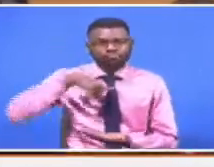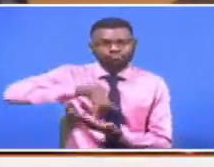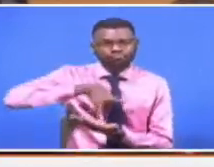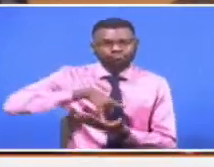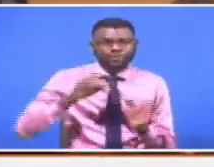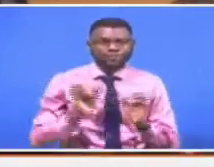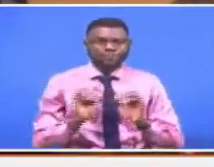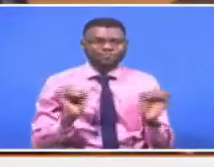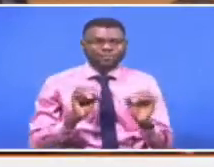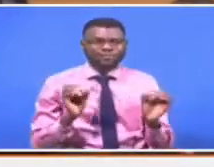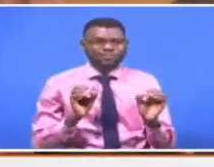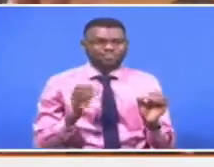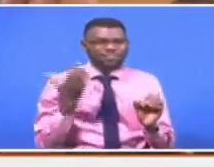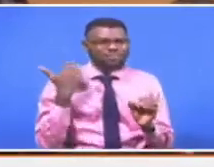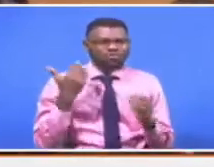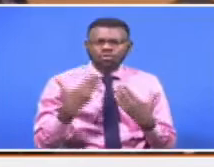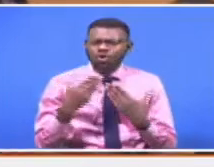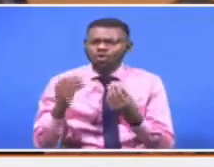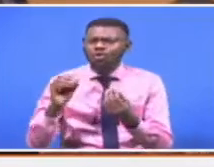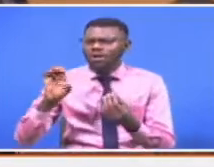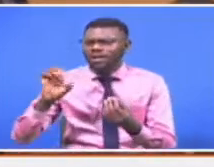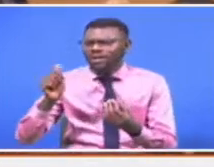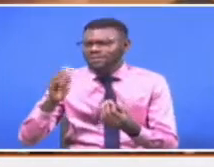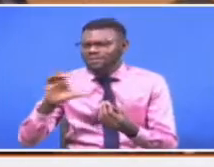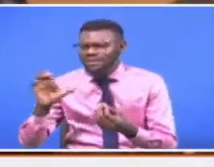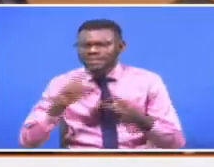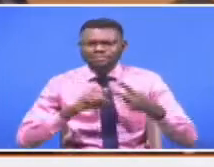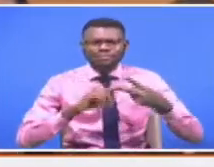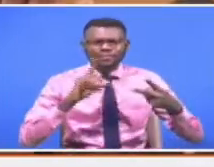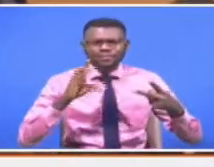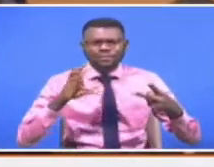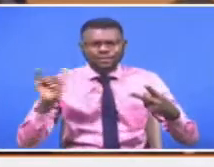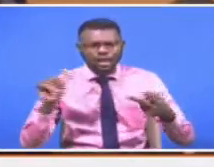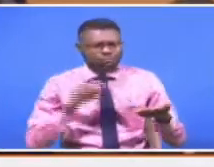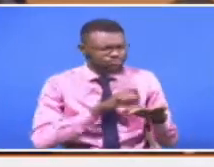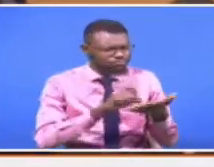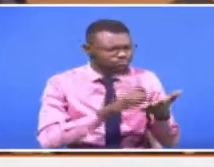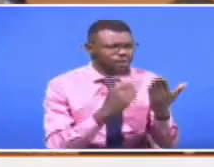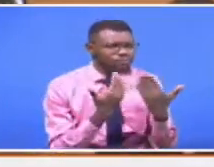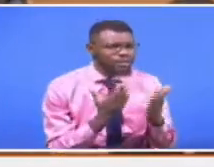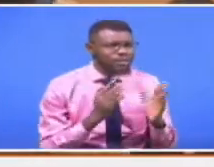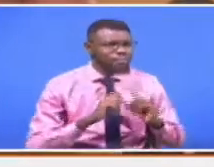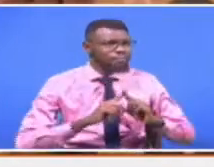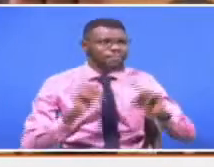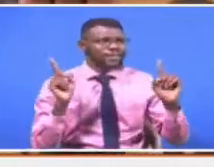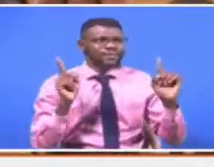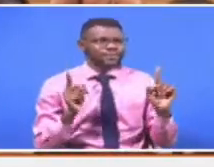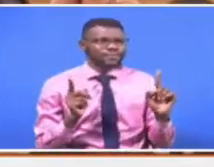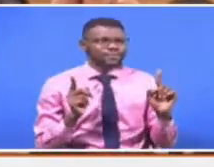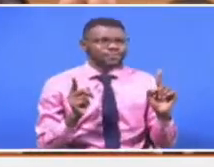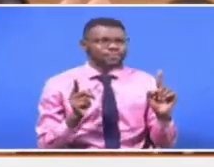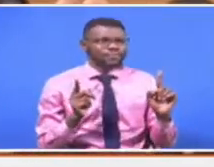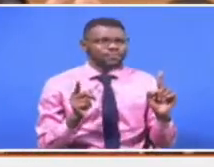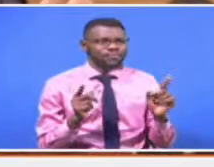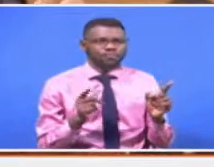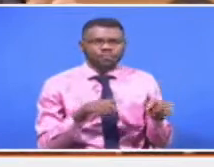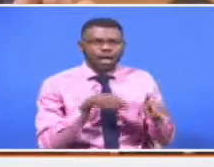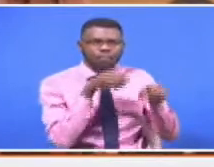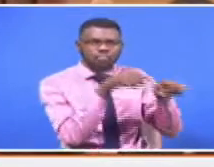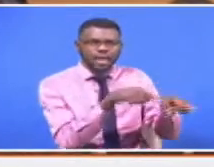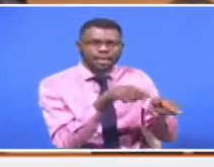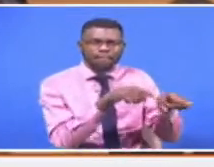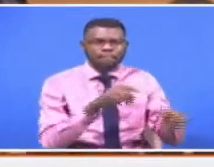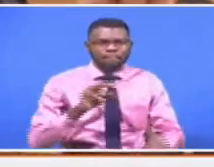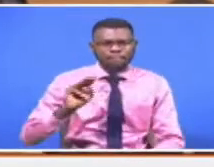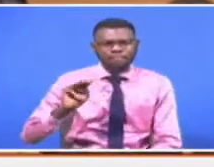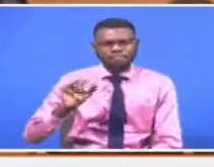officials. Tukaenda kwa EACC na DCI, tukaandika yetu, hakuna mahali tulisema mahali mheshimiwa Mandago alikula pesa.